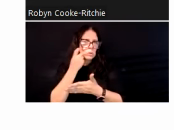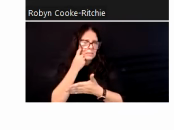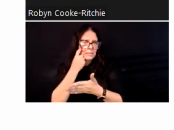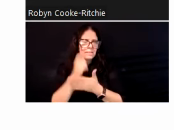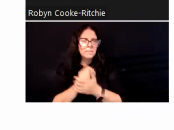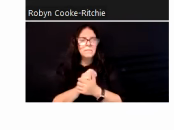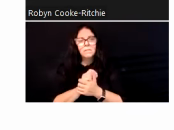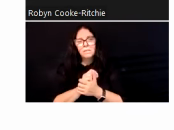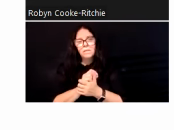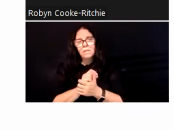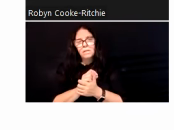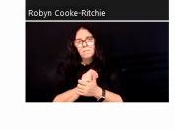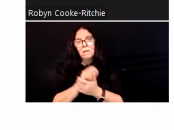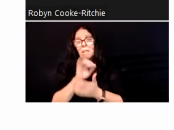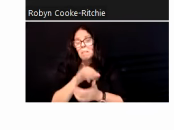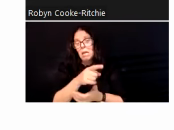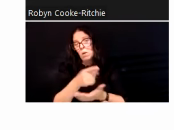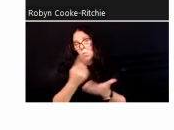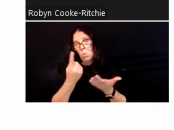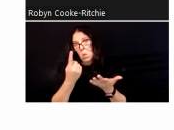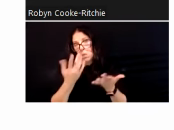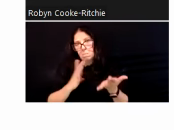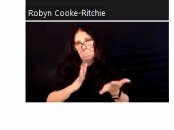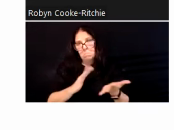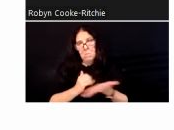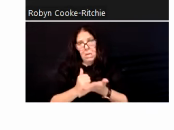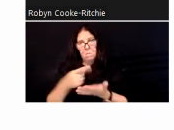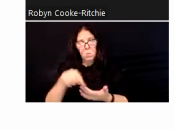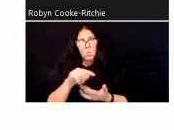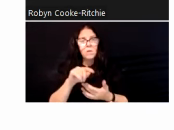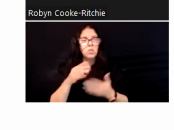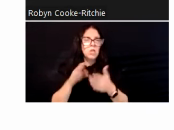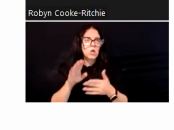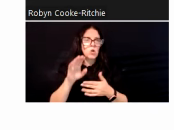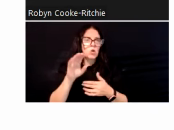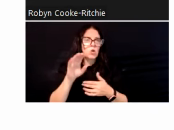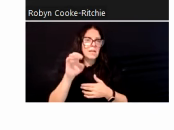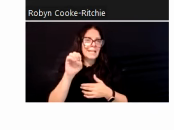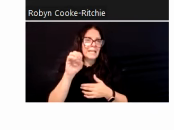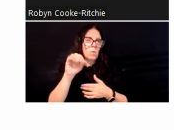This is one you may want to look at, a general EOIS-CaMS training video that's found under the training link.